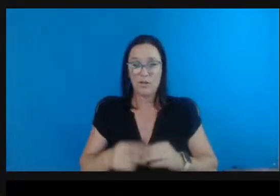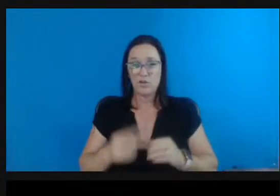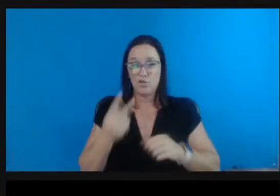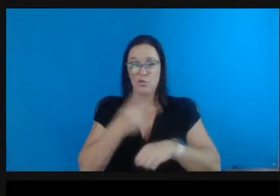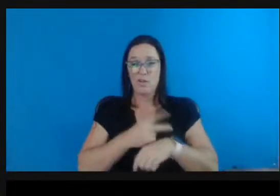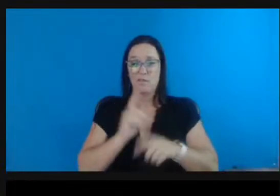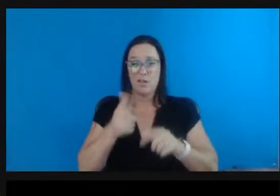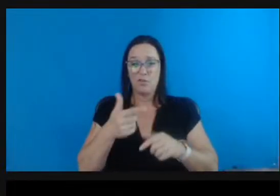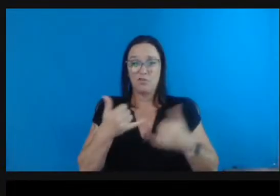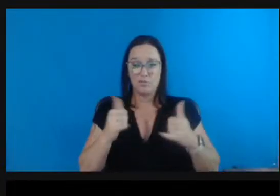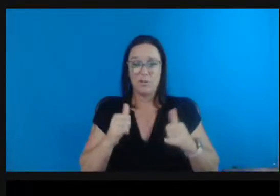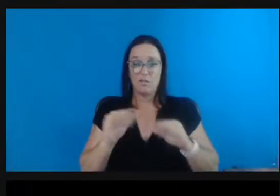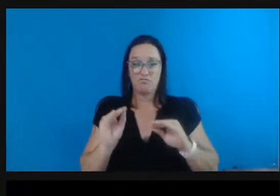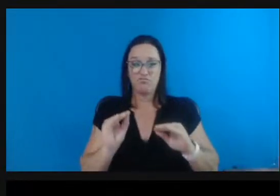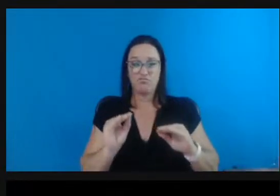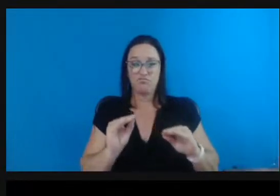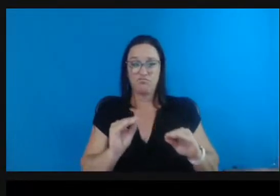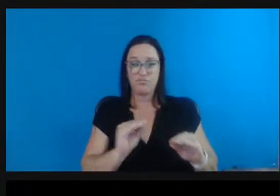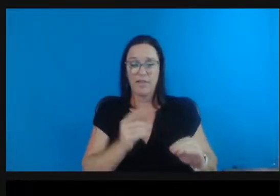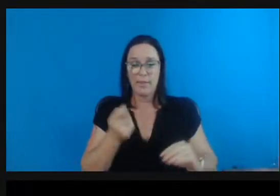here.